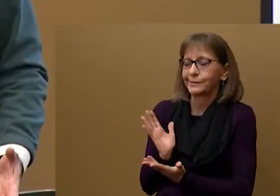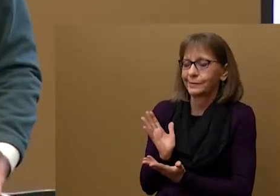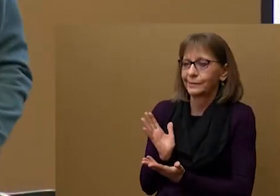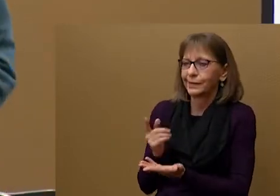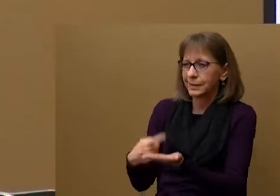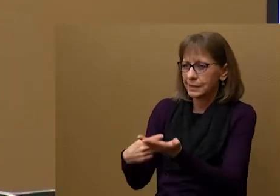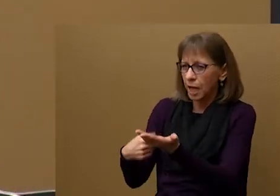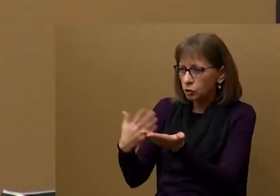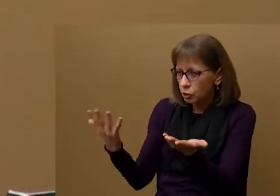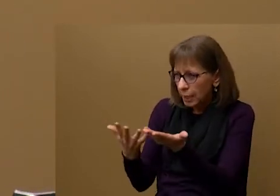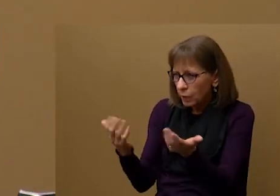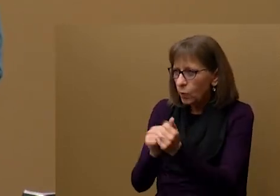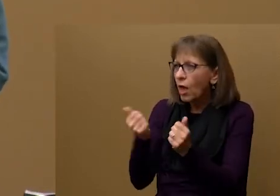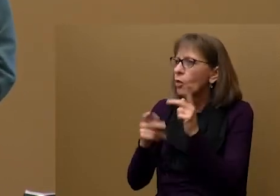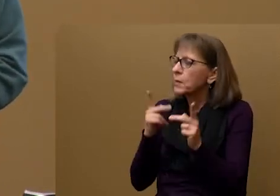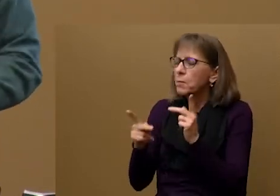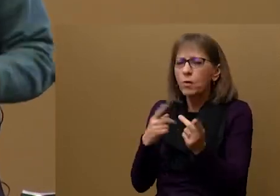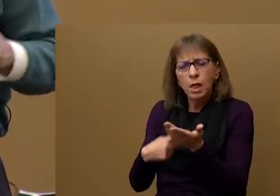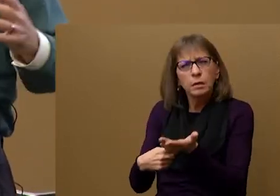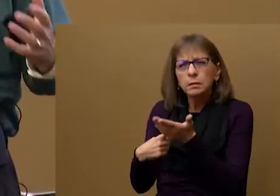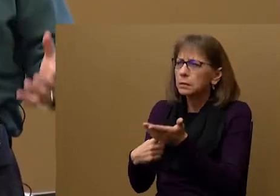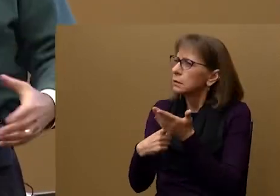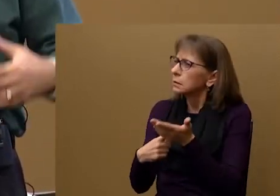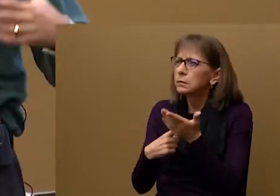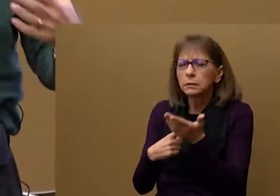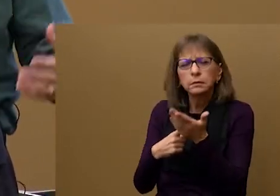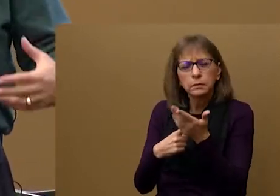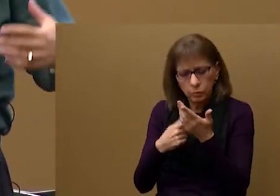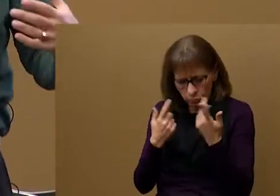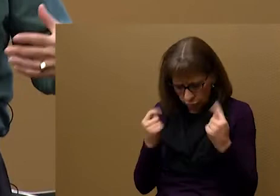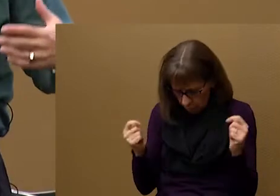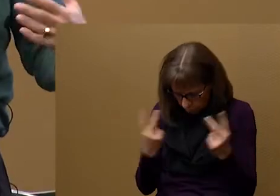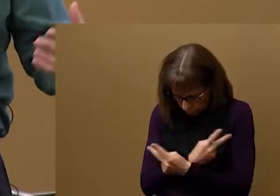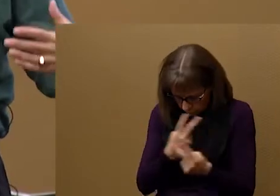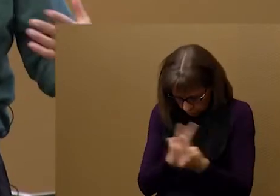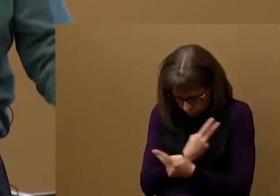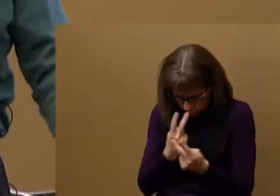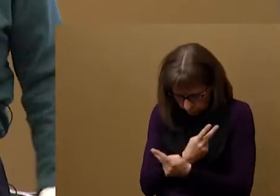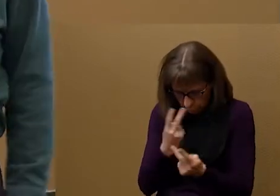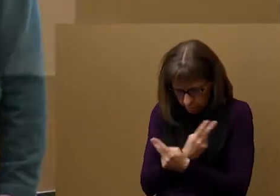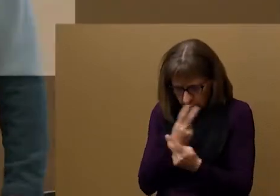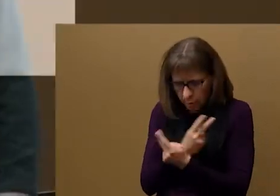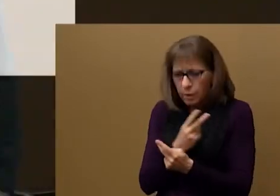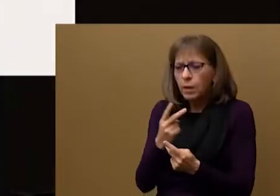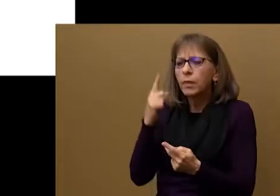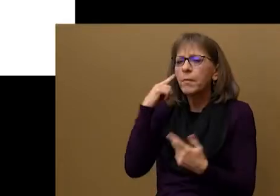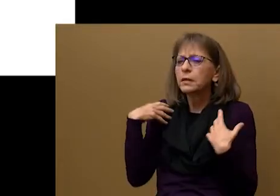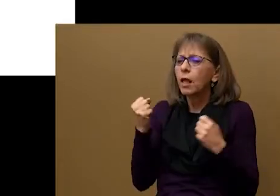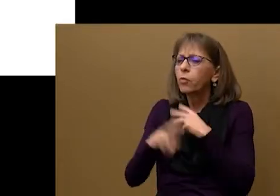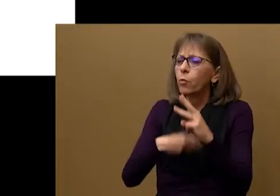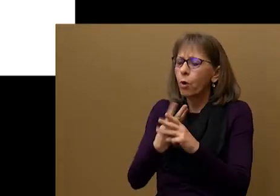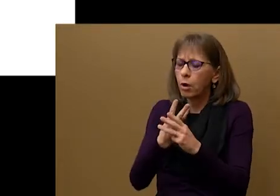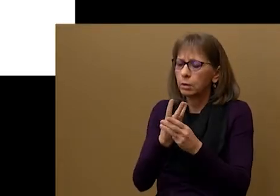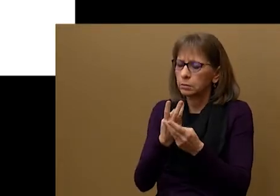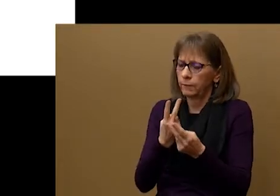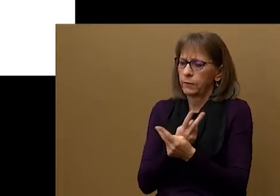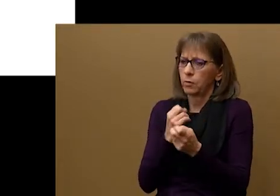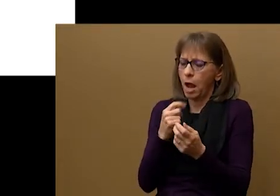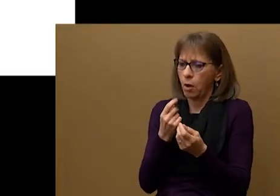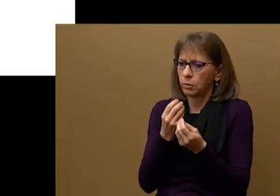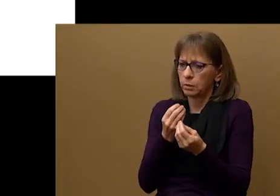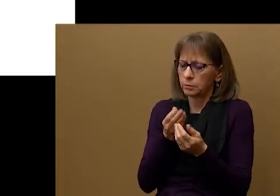in this. These discussions with other people, really trying to get these ideas fleshed out a lot in the mental health